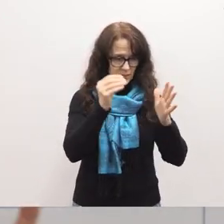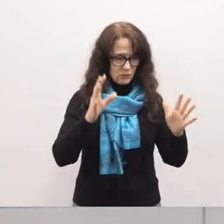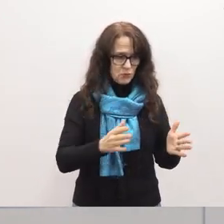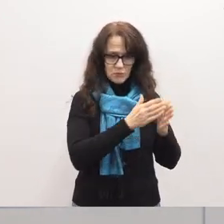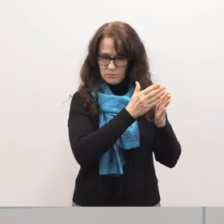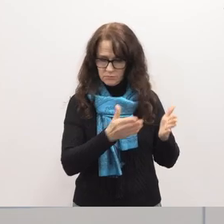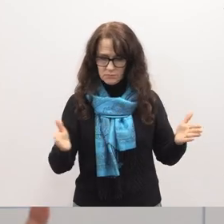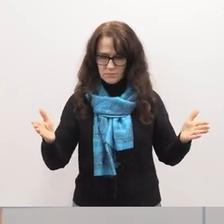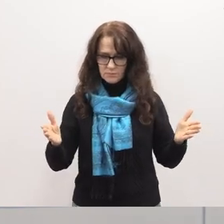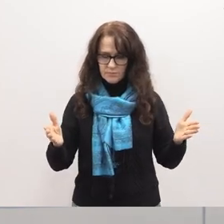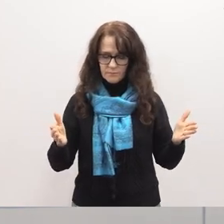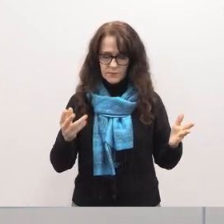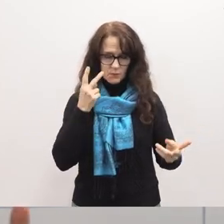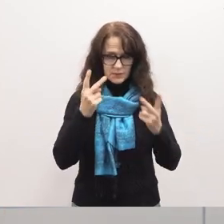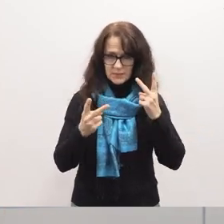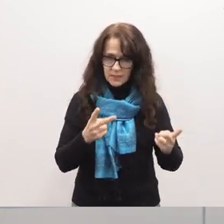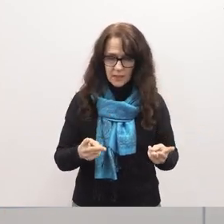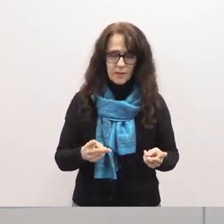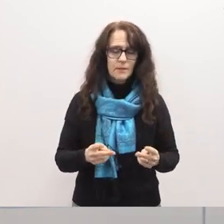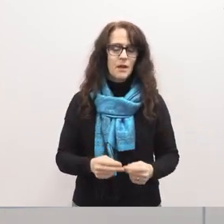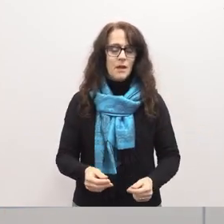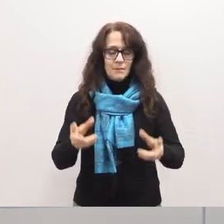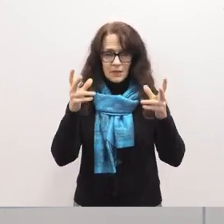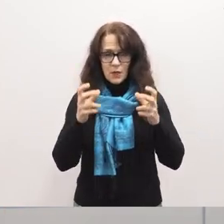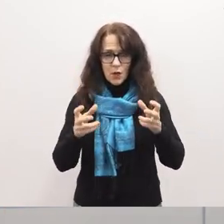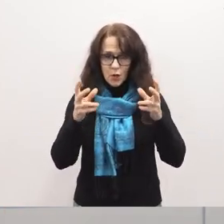Are they being seen? Are they being heard?